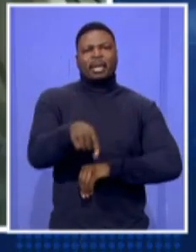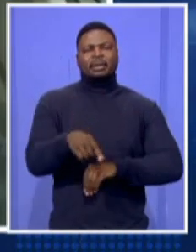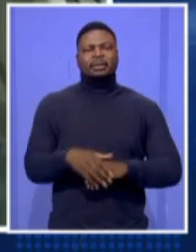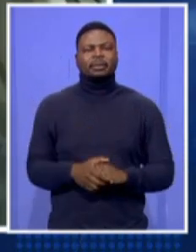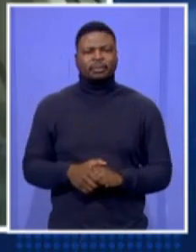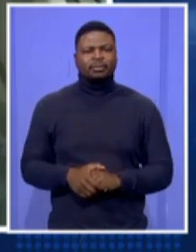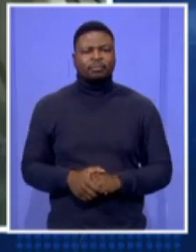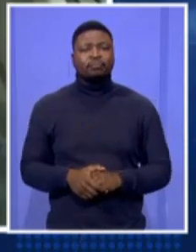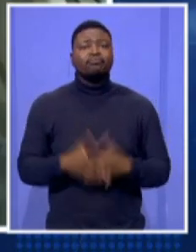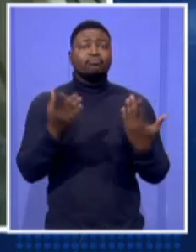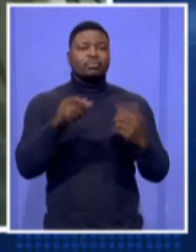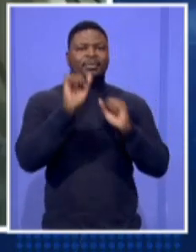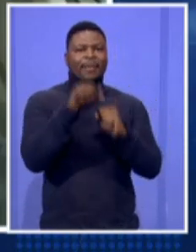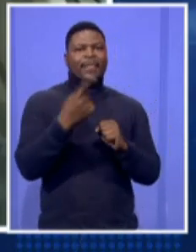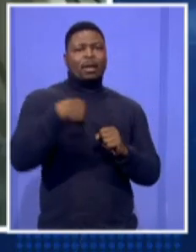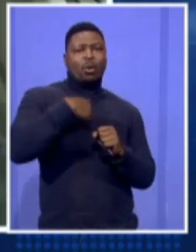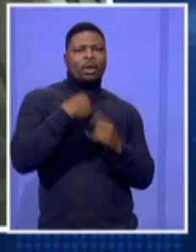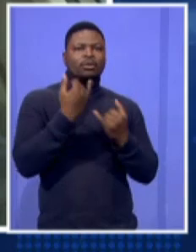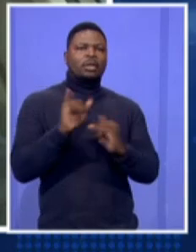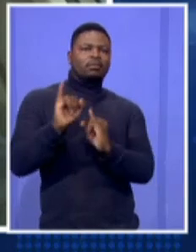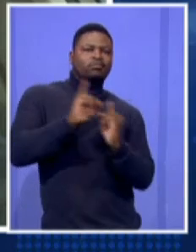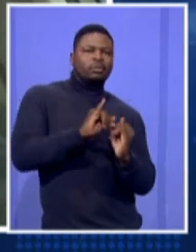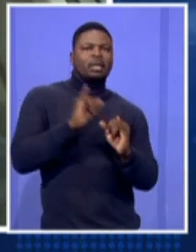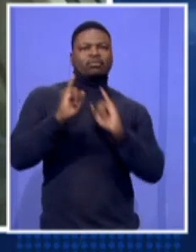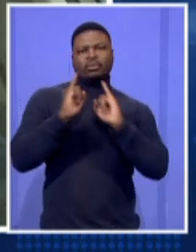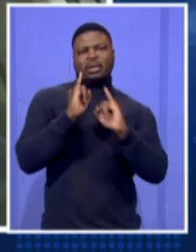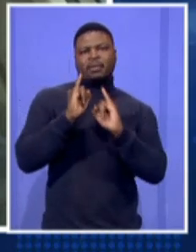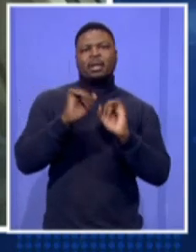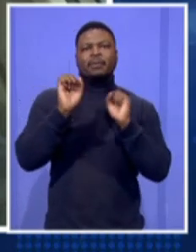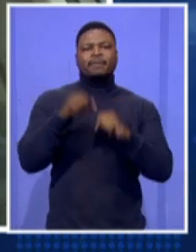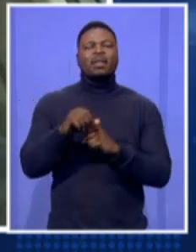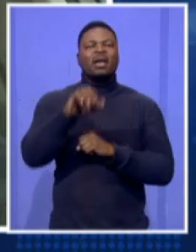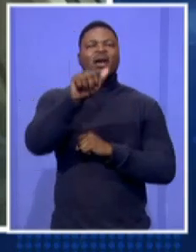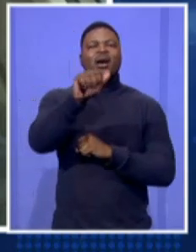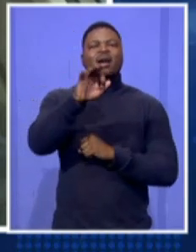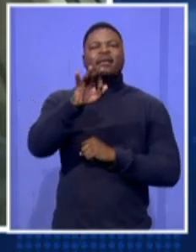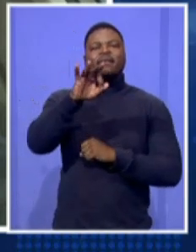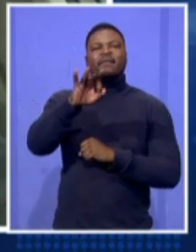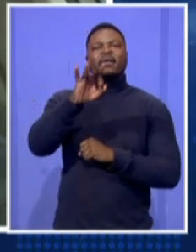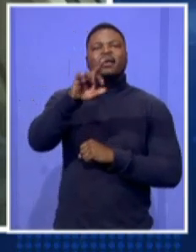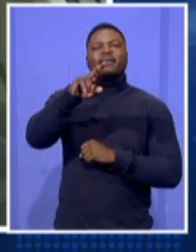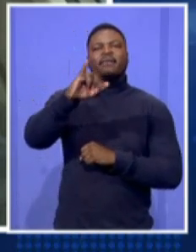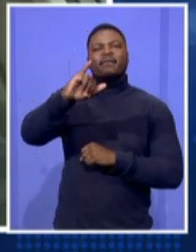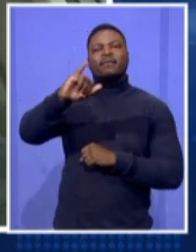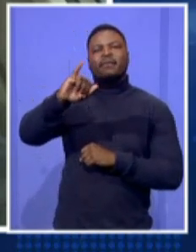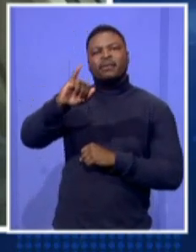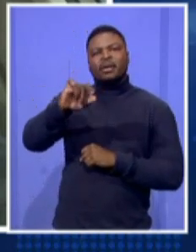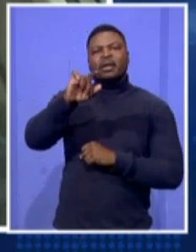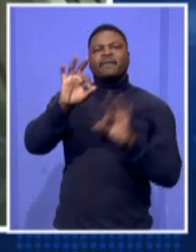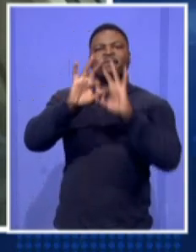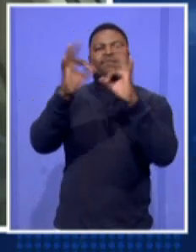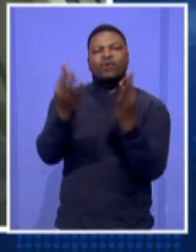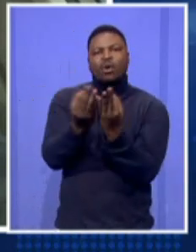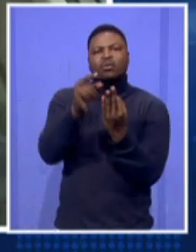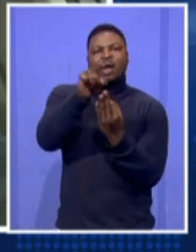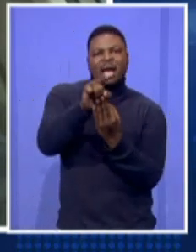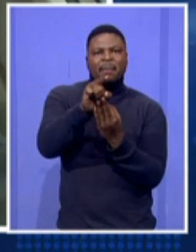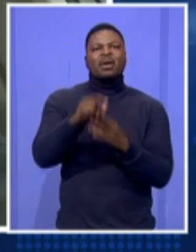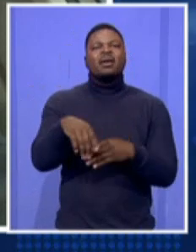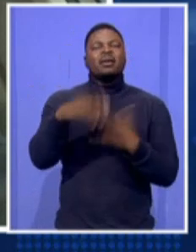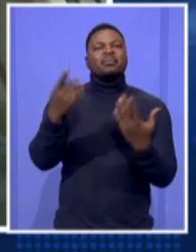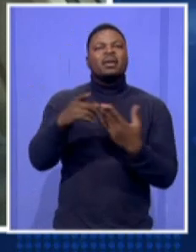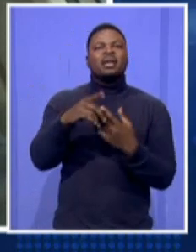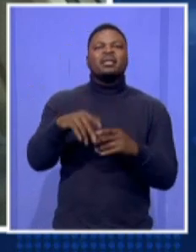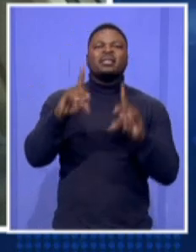invited you to this conversation today, lobby group AfriForum giving Gauteng Education MEC and Gauteng chair